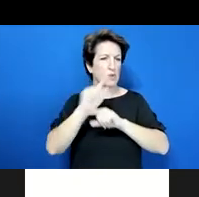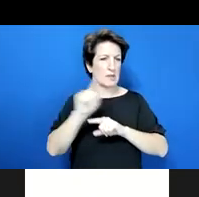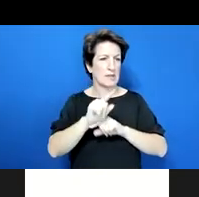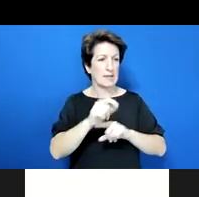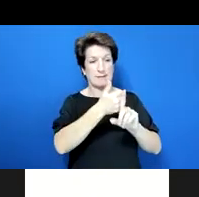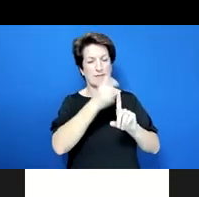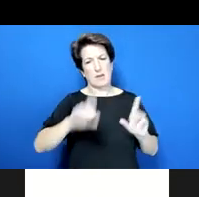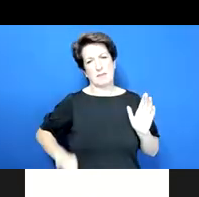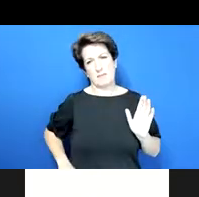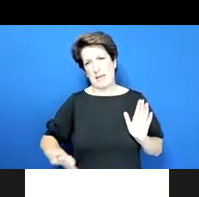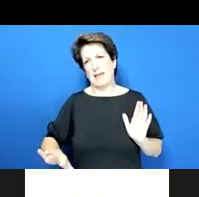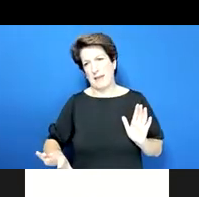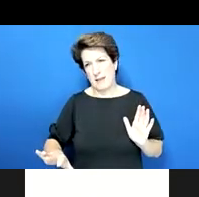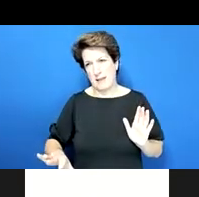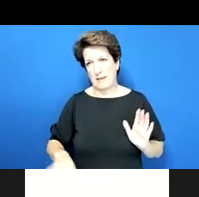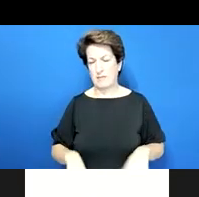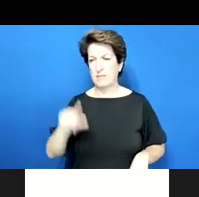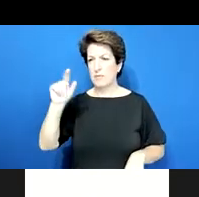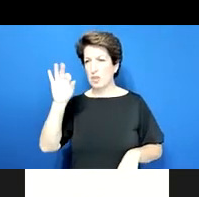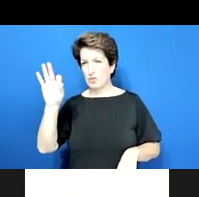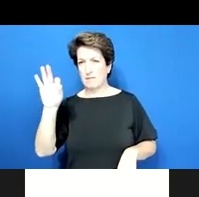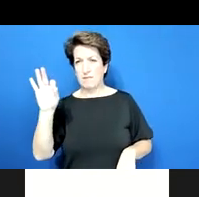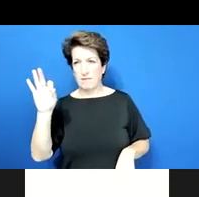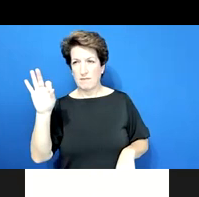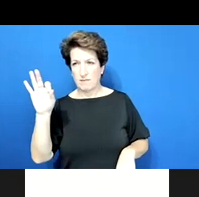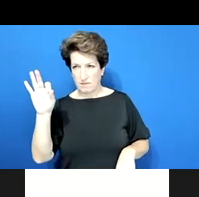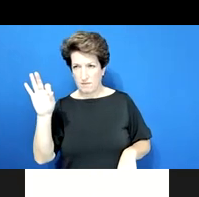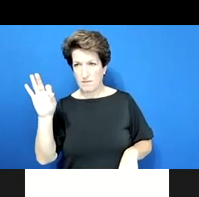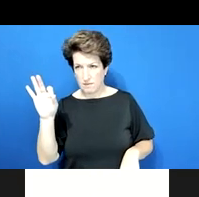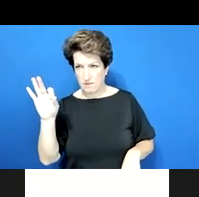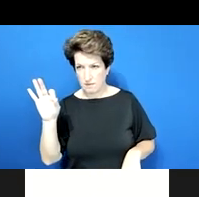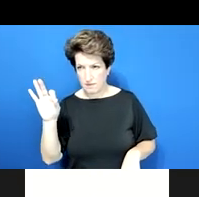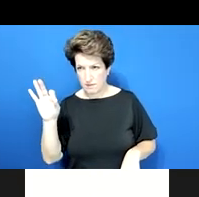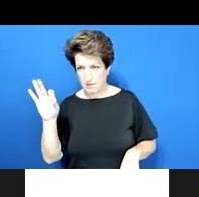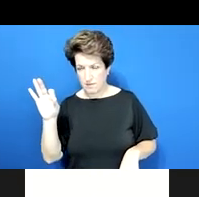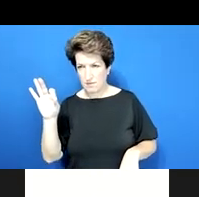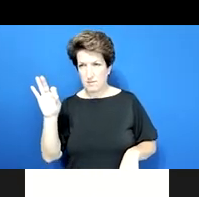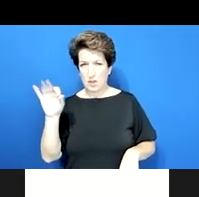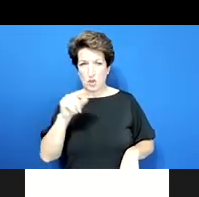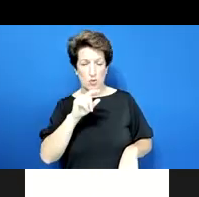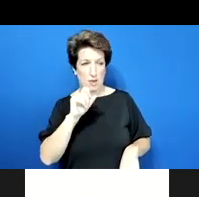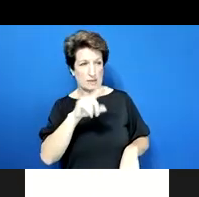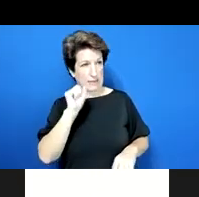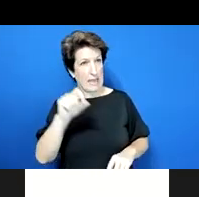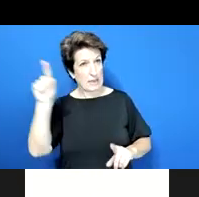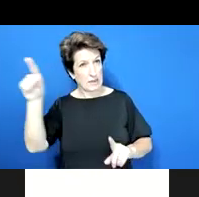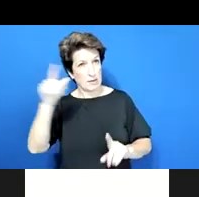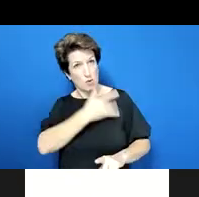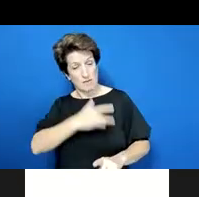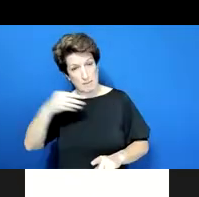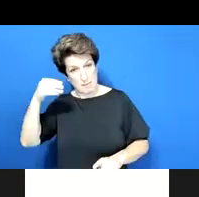own pockets. You're asking if there's a possibility that the Yeah. government, the city or the provincial government could pay for those tests. Is